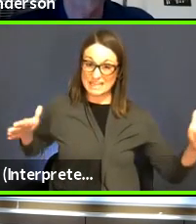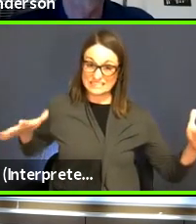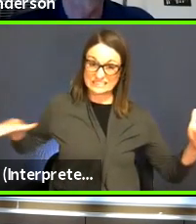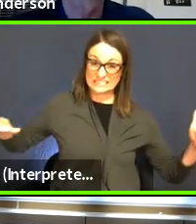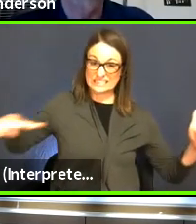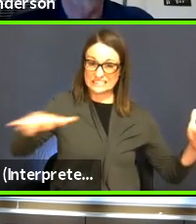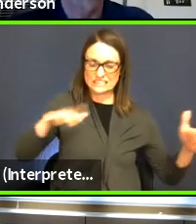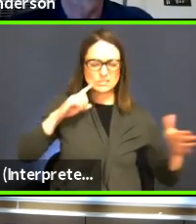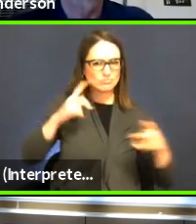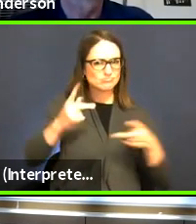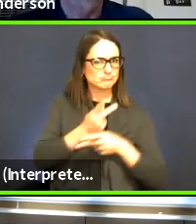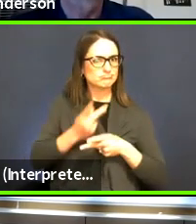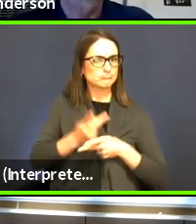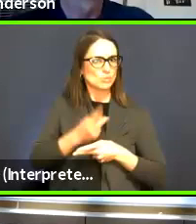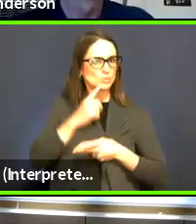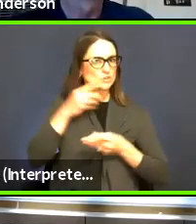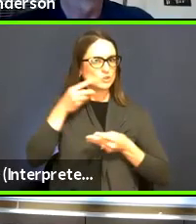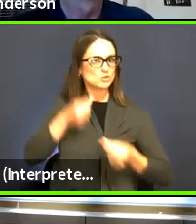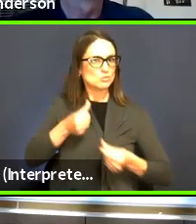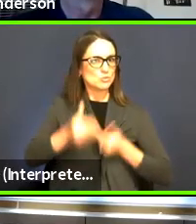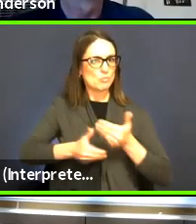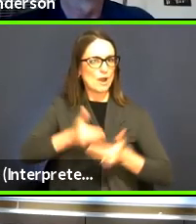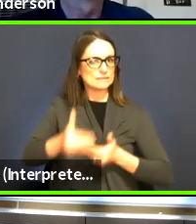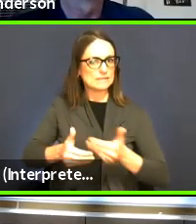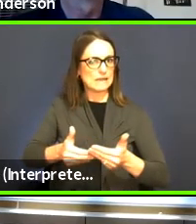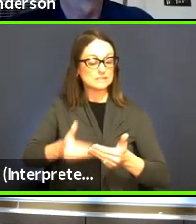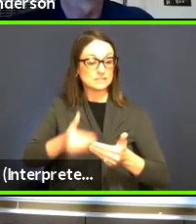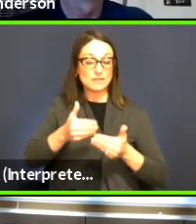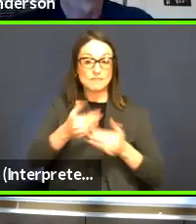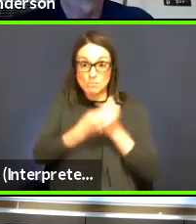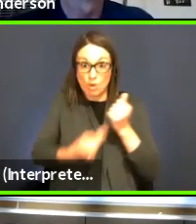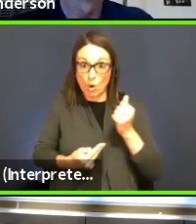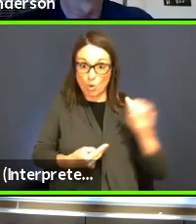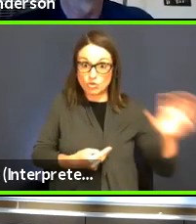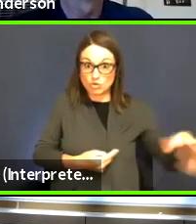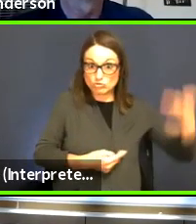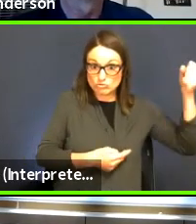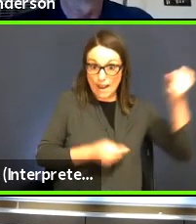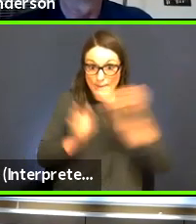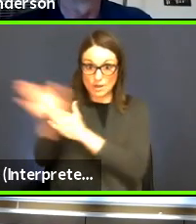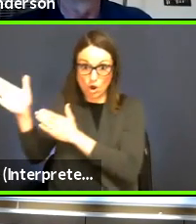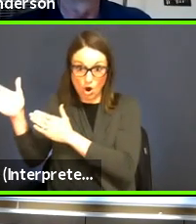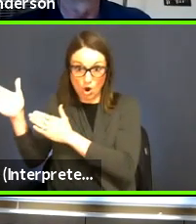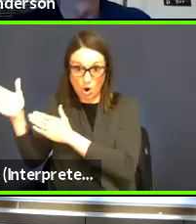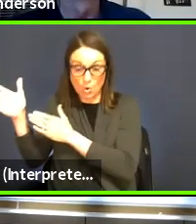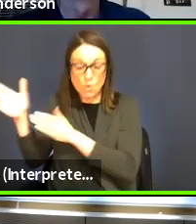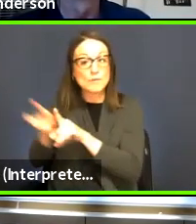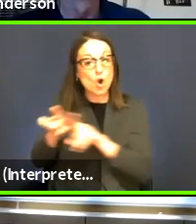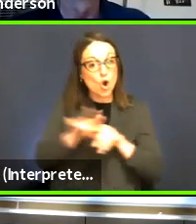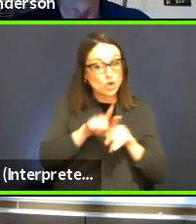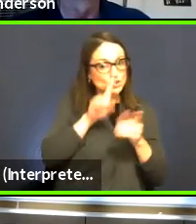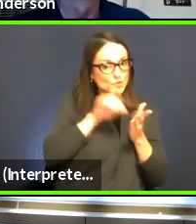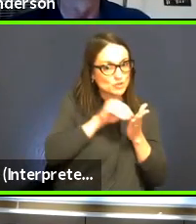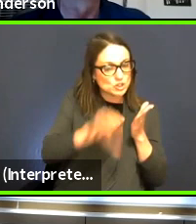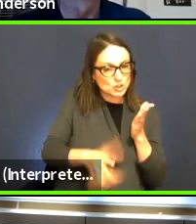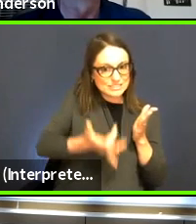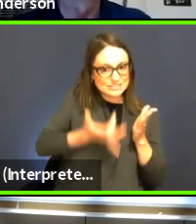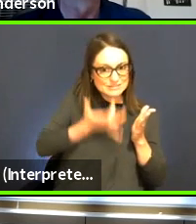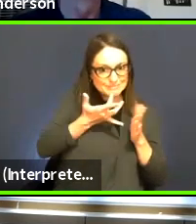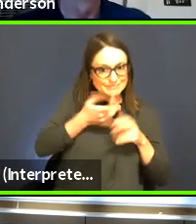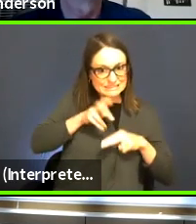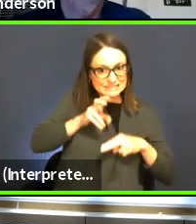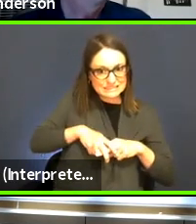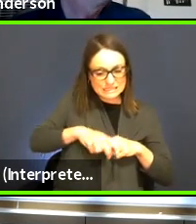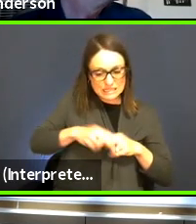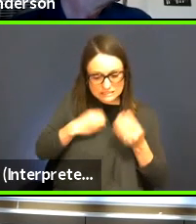smooth process, you know, for both the grab and go as well as students dining in, making sure that